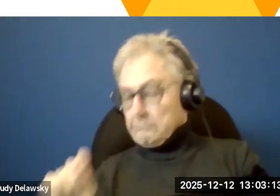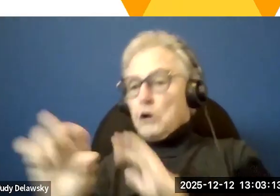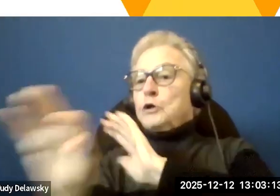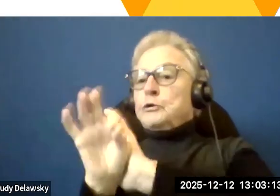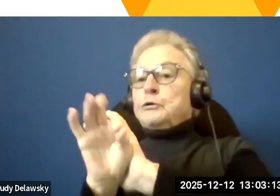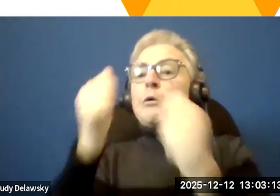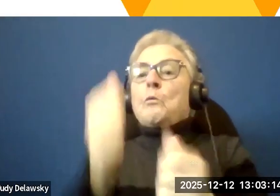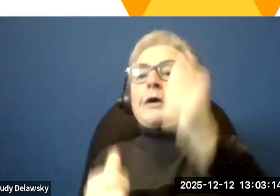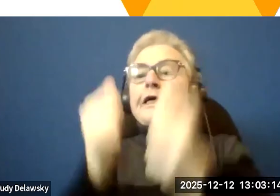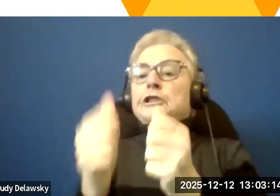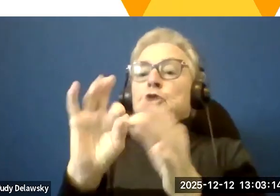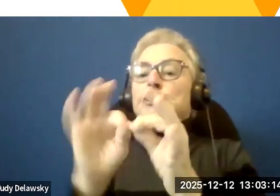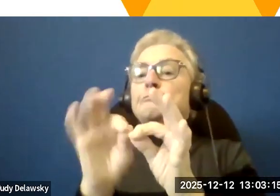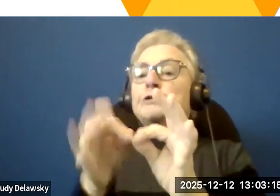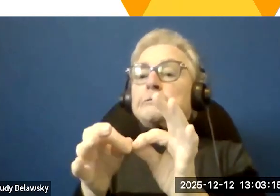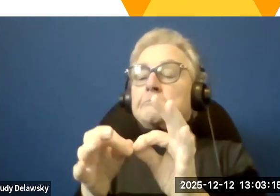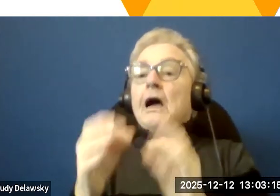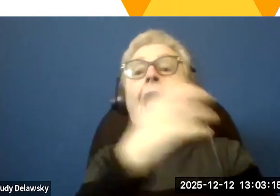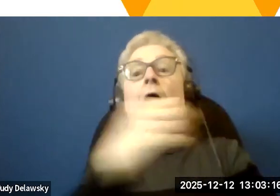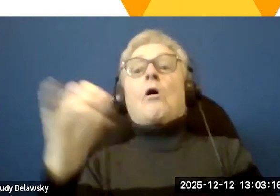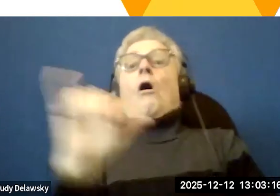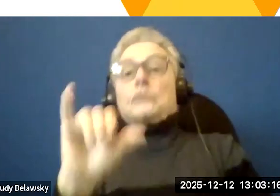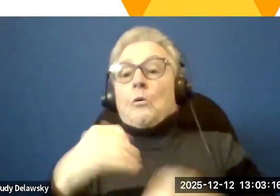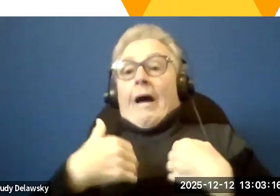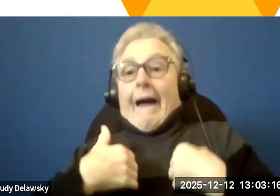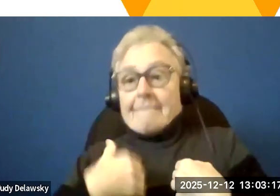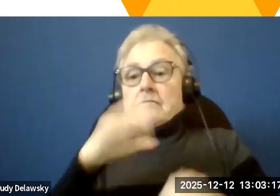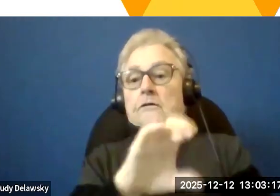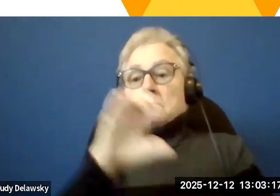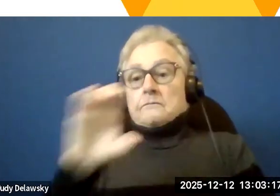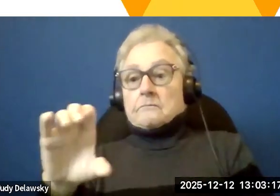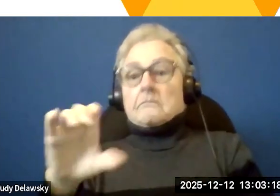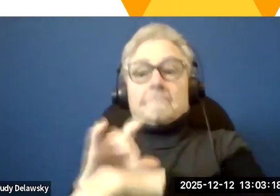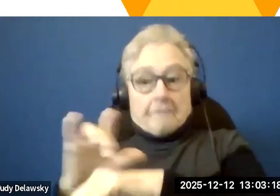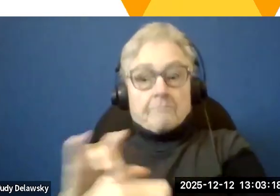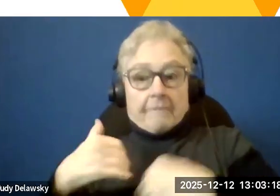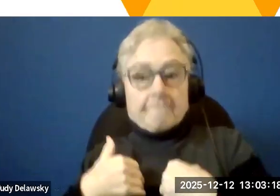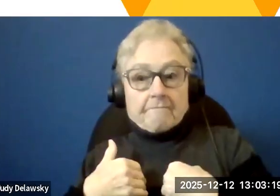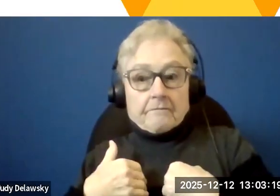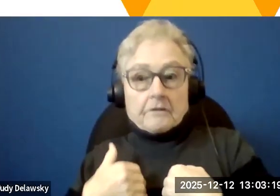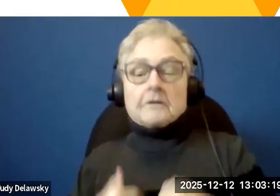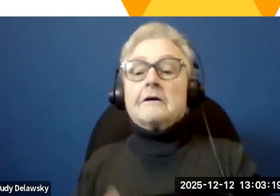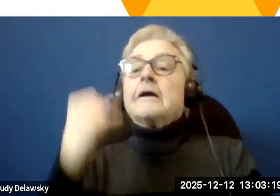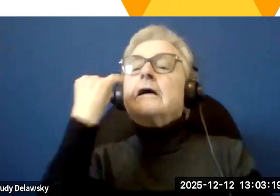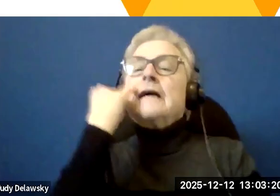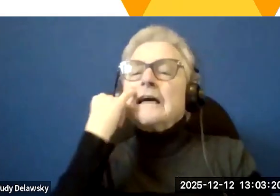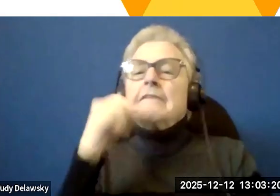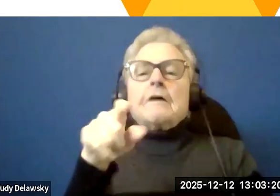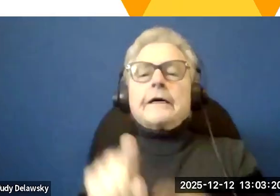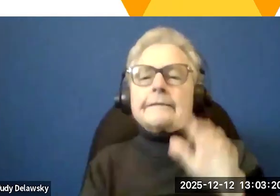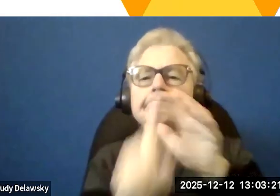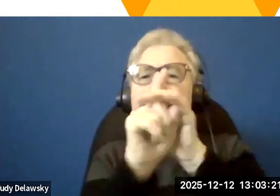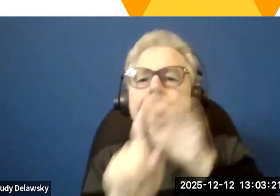interpretation. And then there's also closed captions available. If you have any technical issues during our webinar